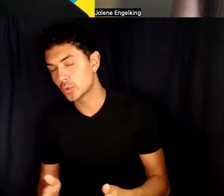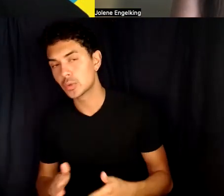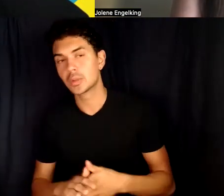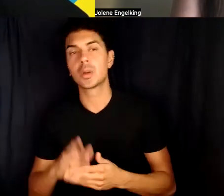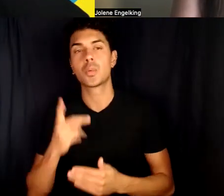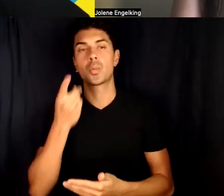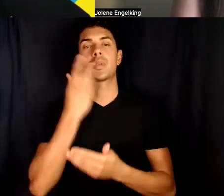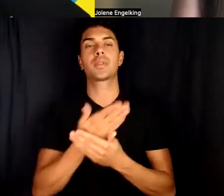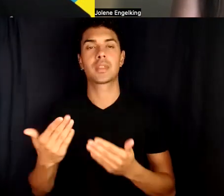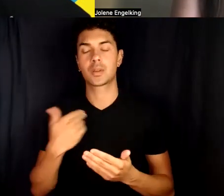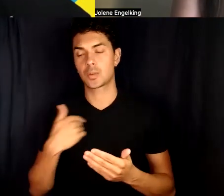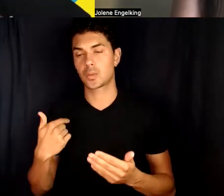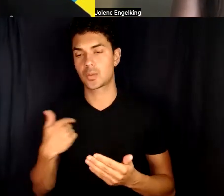of